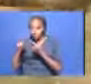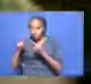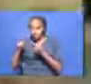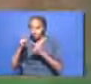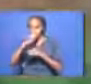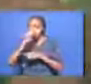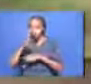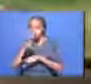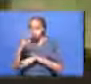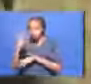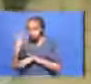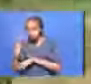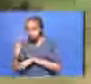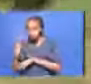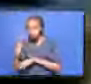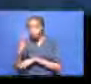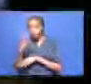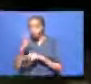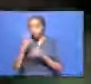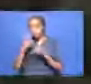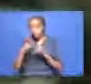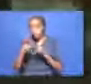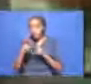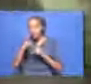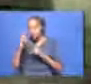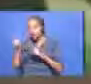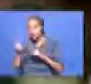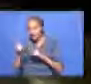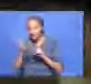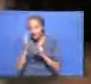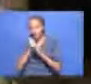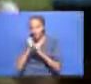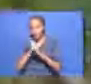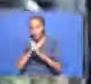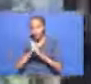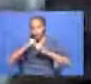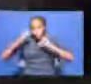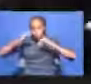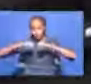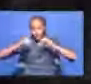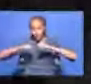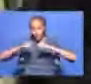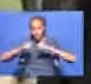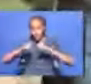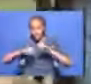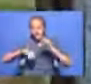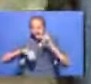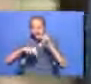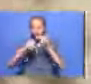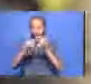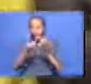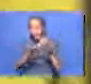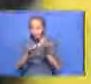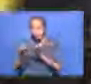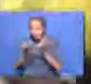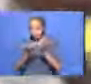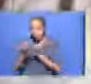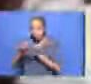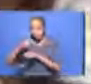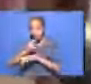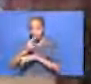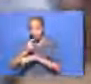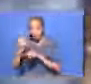got the commanders of Liberia's warring factions to agree to the disarmament of more than 100,000 former combatants.